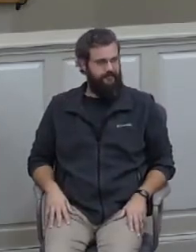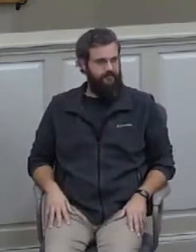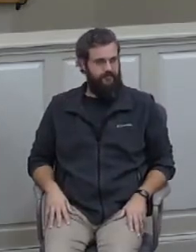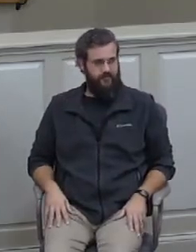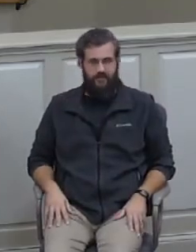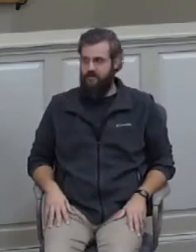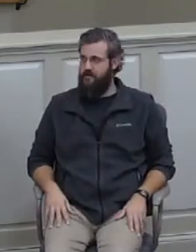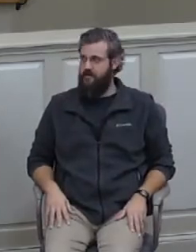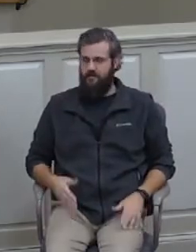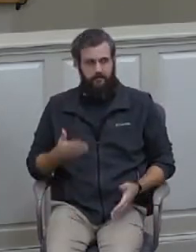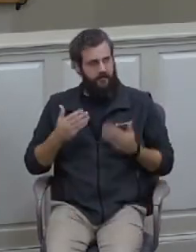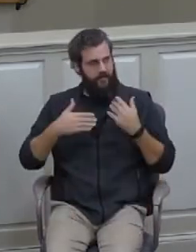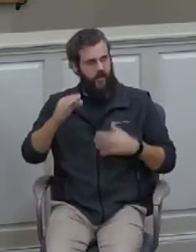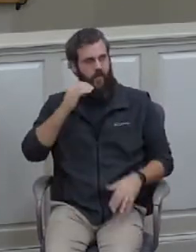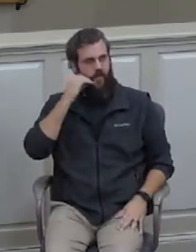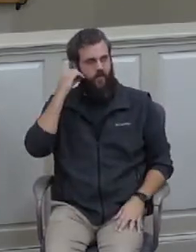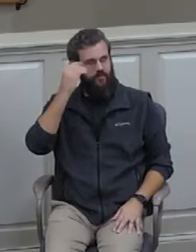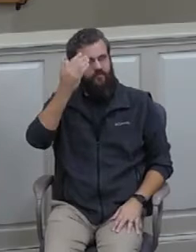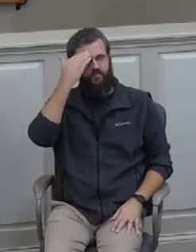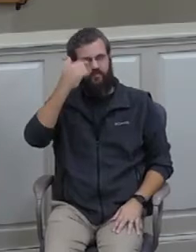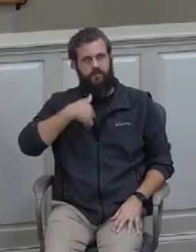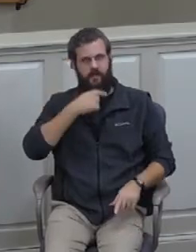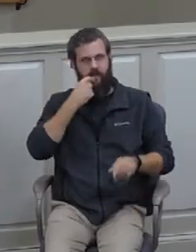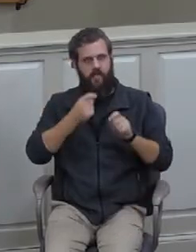She's probably going home. She knew I was going to do this, right?